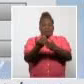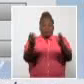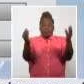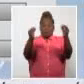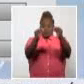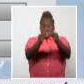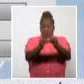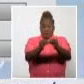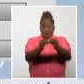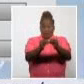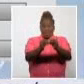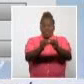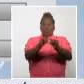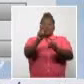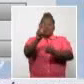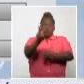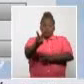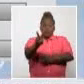of